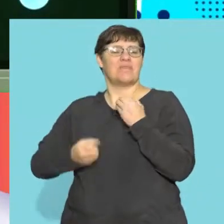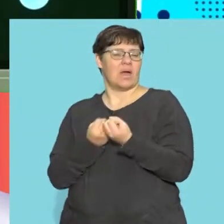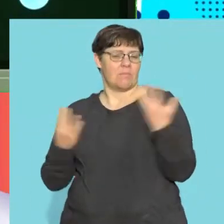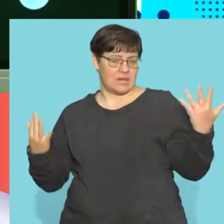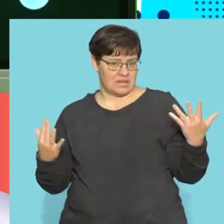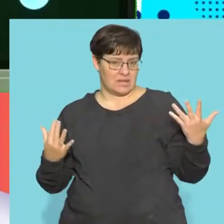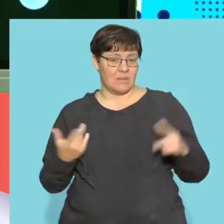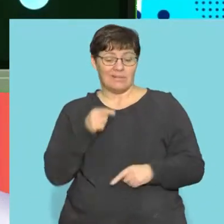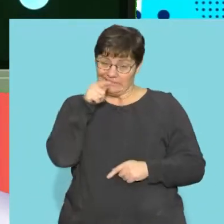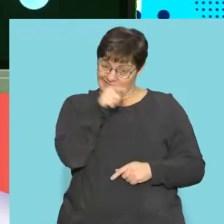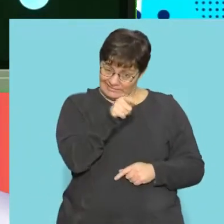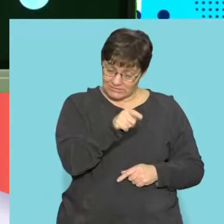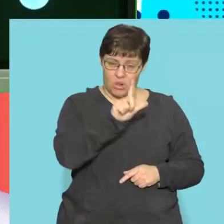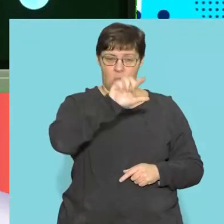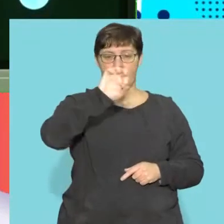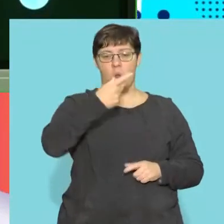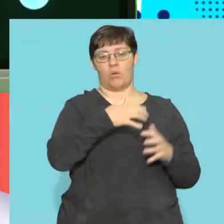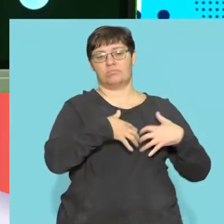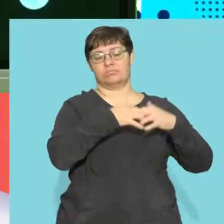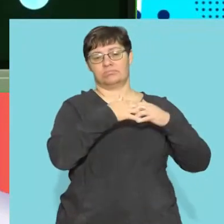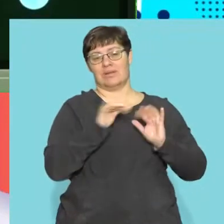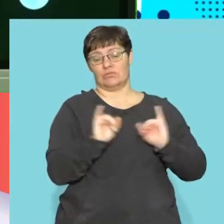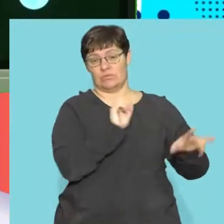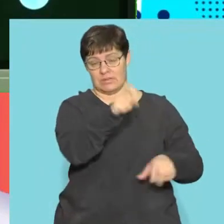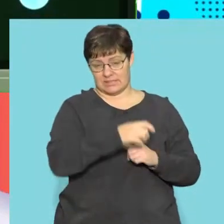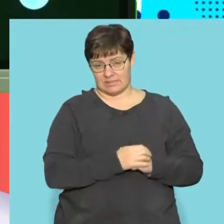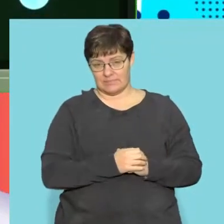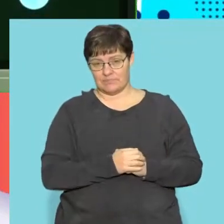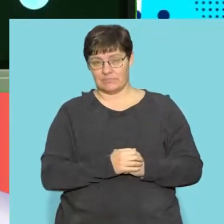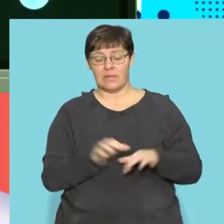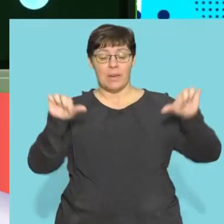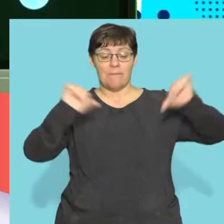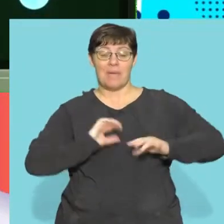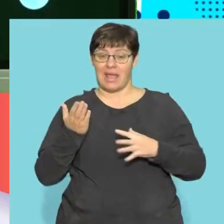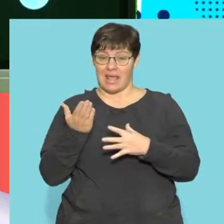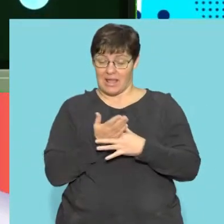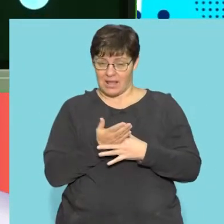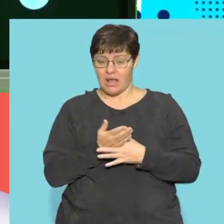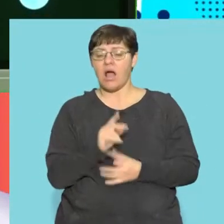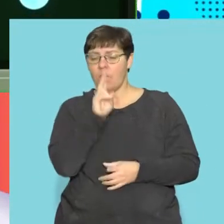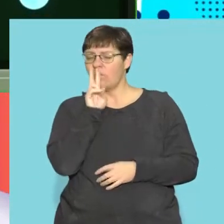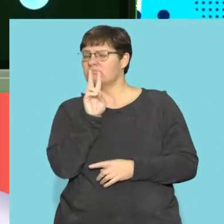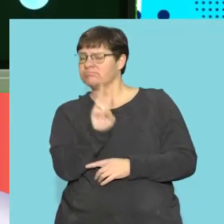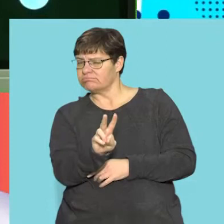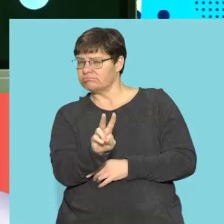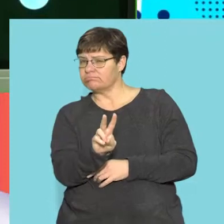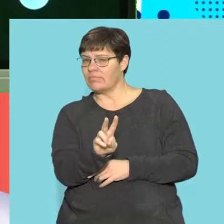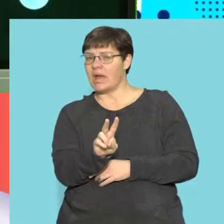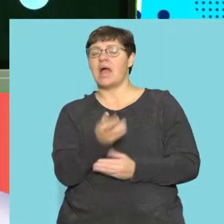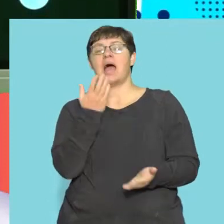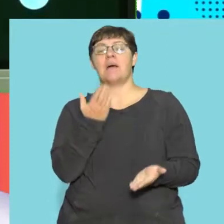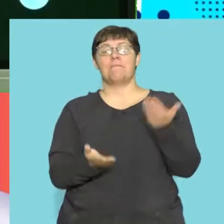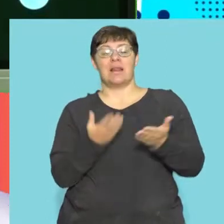you introduce a log in this particular question. When we come back from the ad break, guys, I want us to then look at the concept of